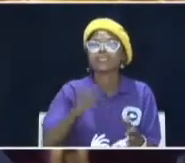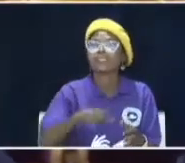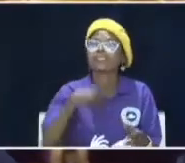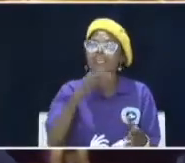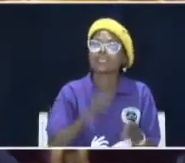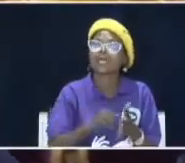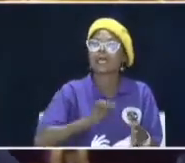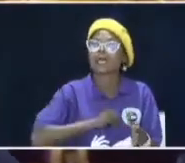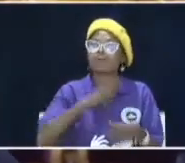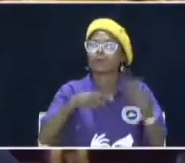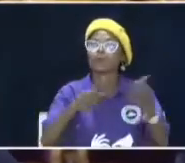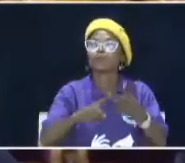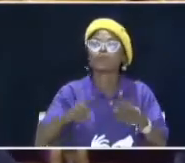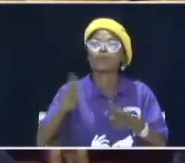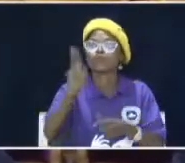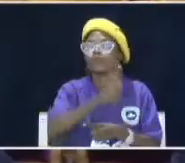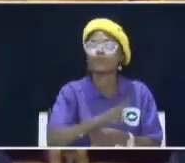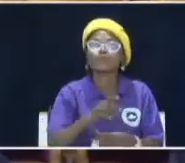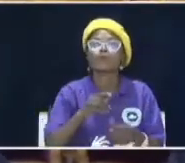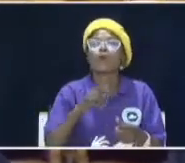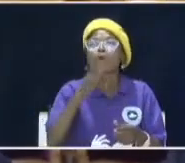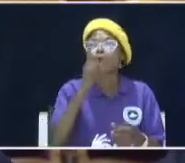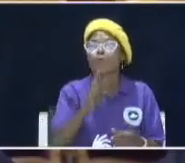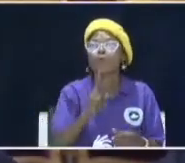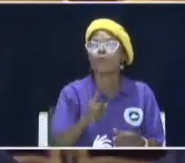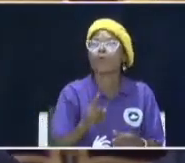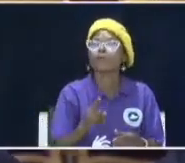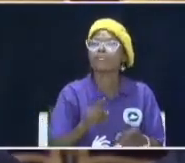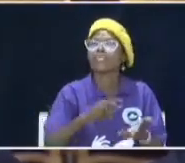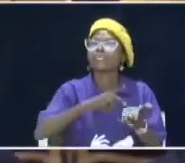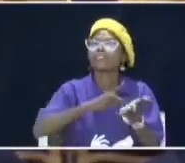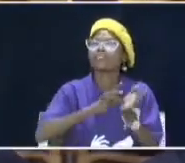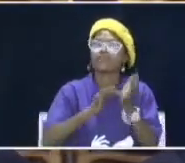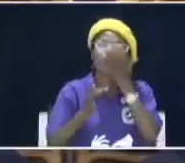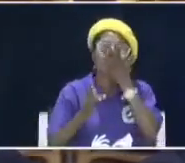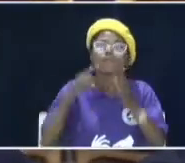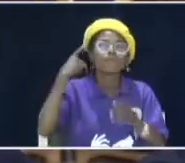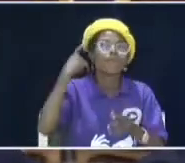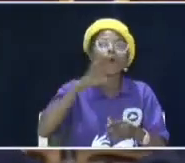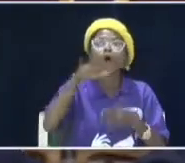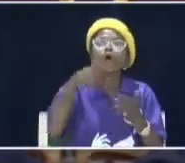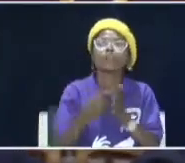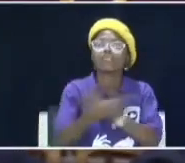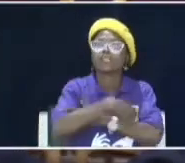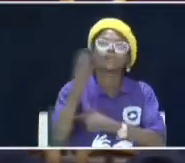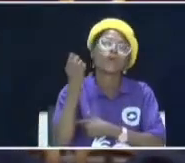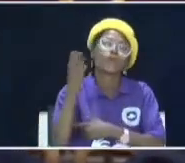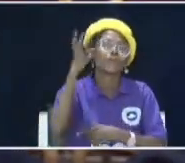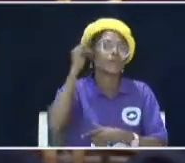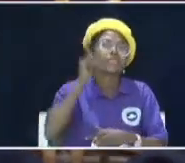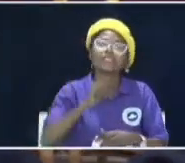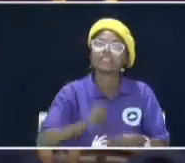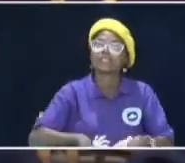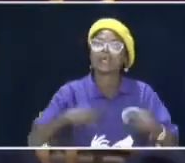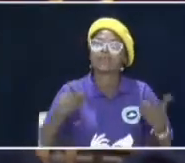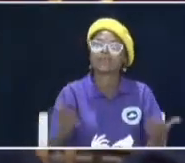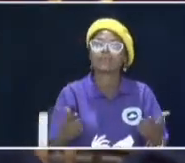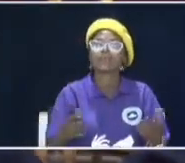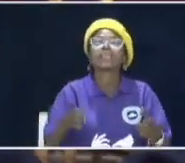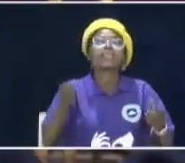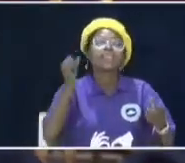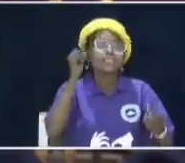use all the days of my life. In August 2022 convention, I came here with the